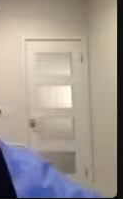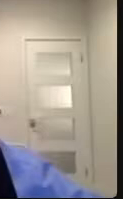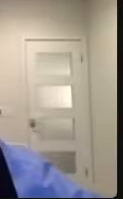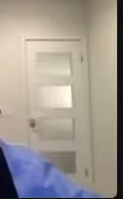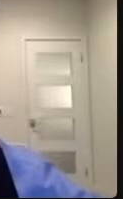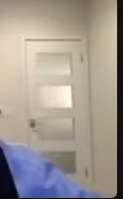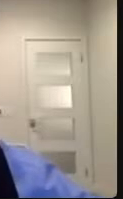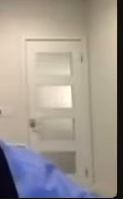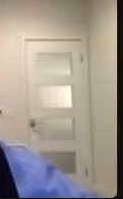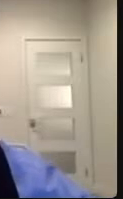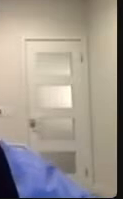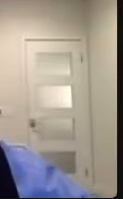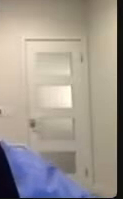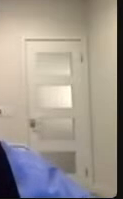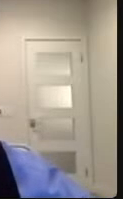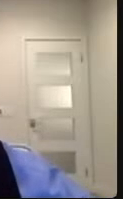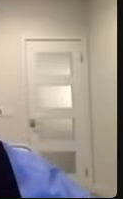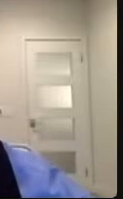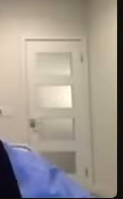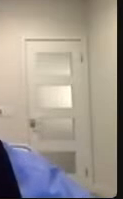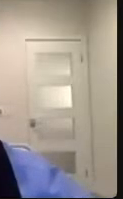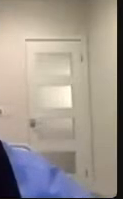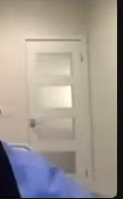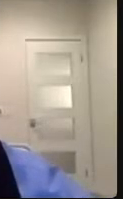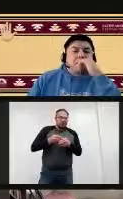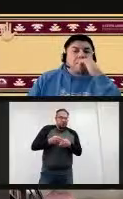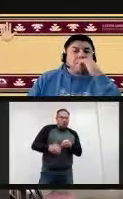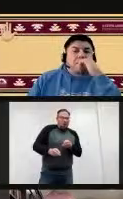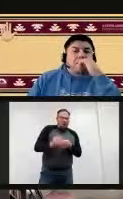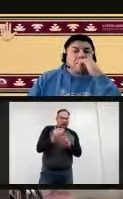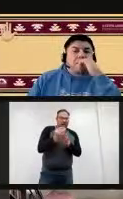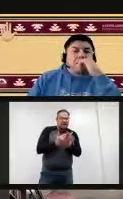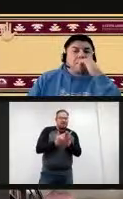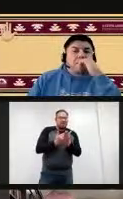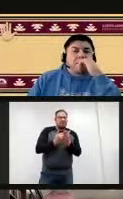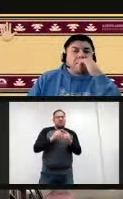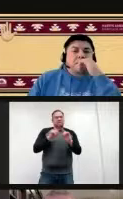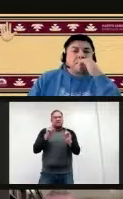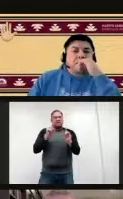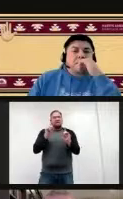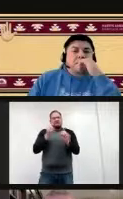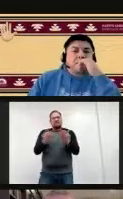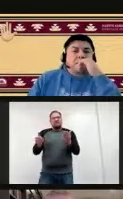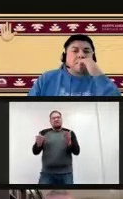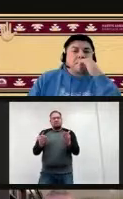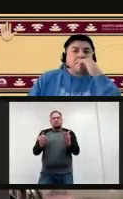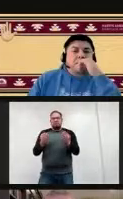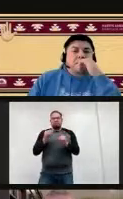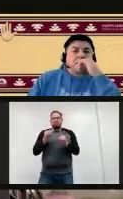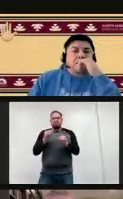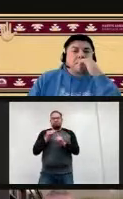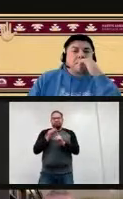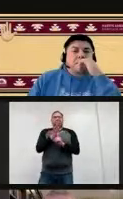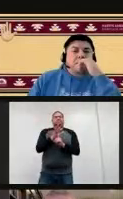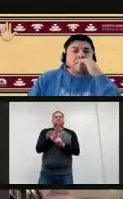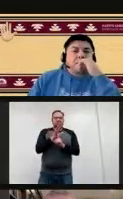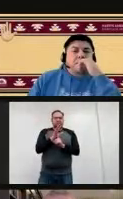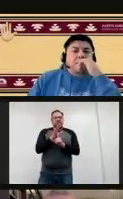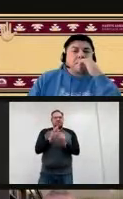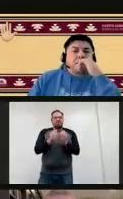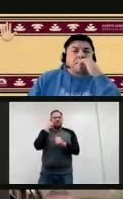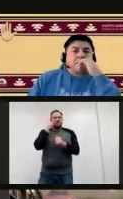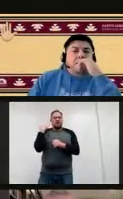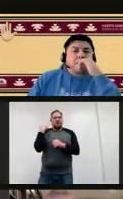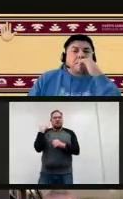of narrow it down to such a short list. But those were the things that stood most out to us as we were reviewing all the